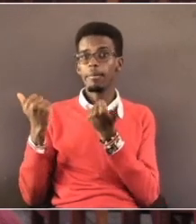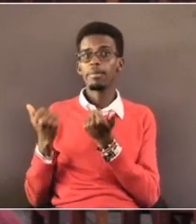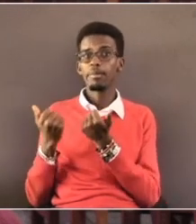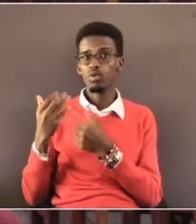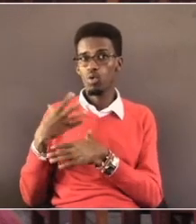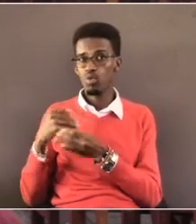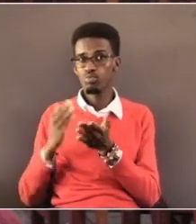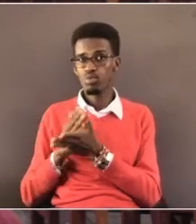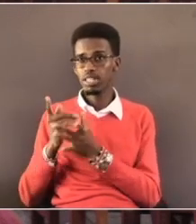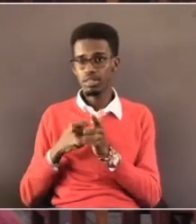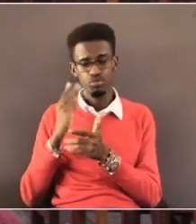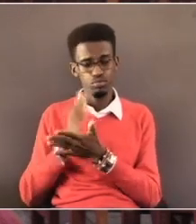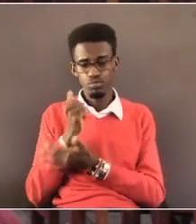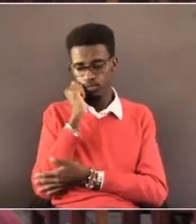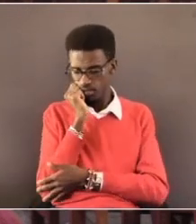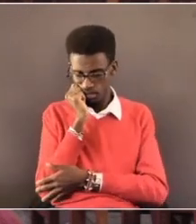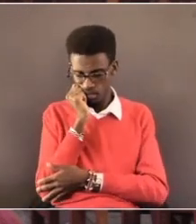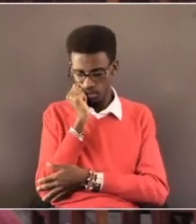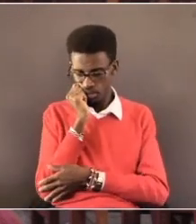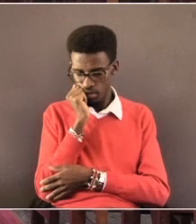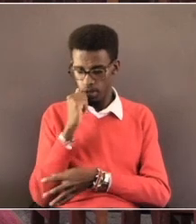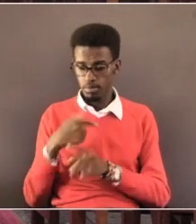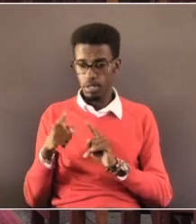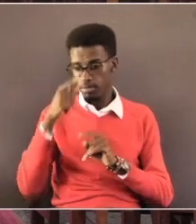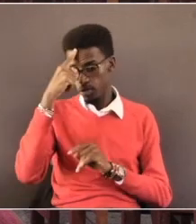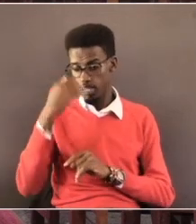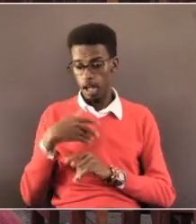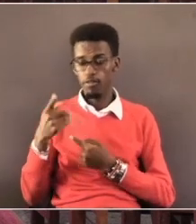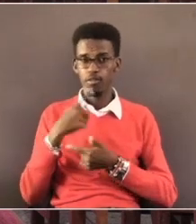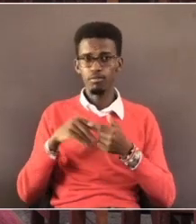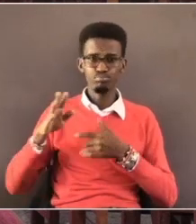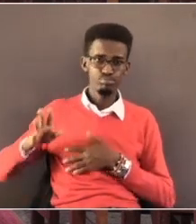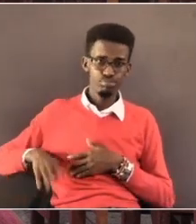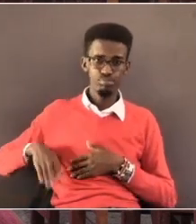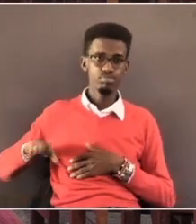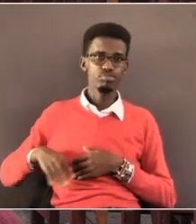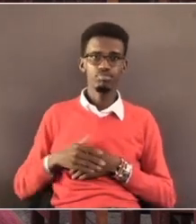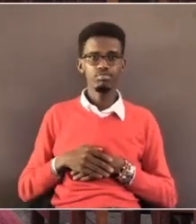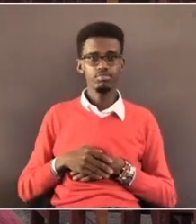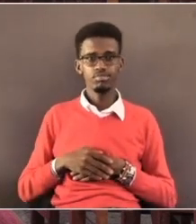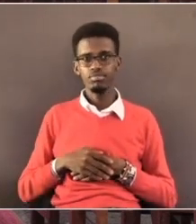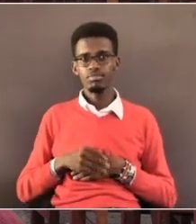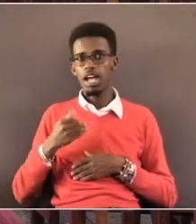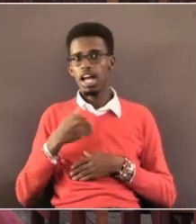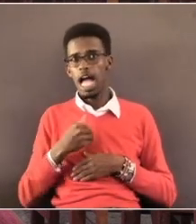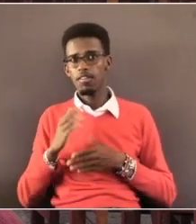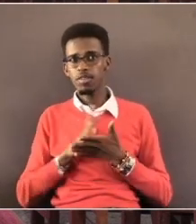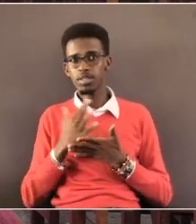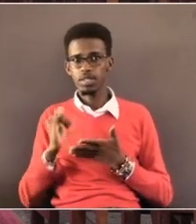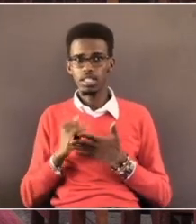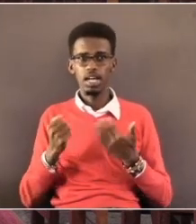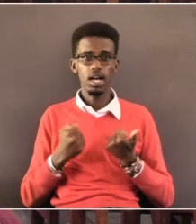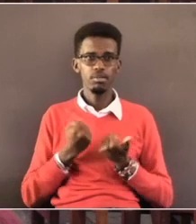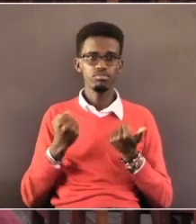you're going through loss and grief. But because I have come late, there was something that happened,